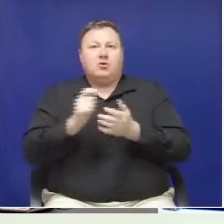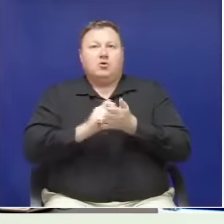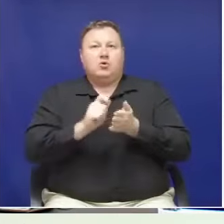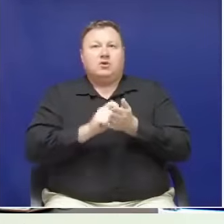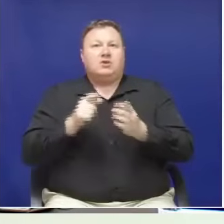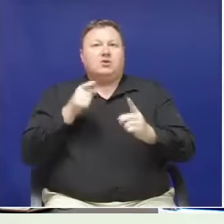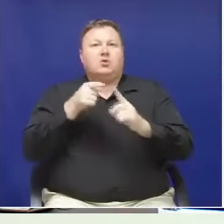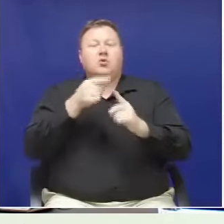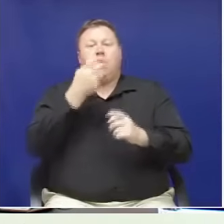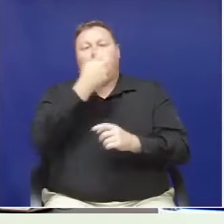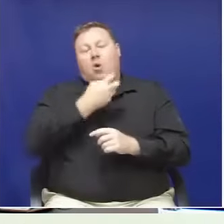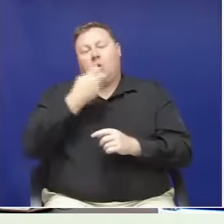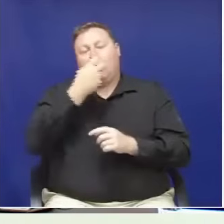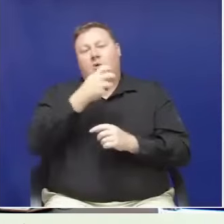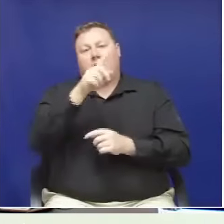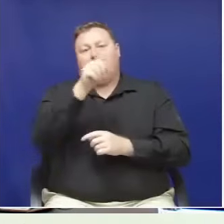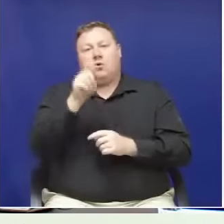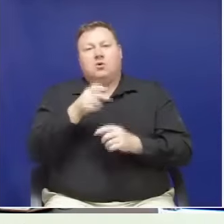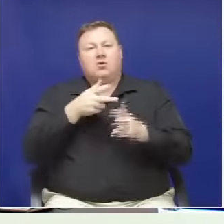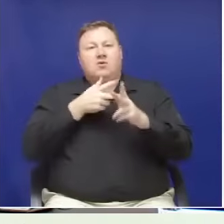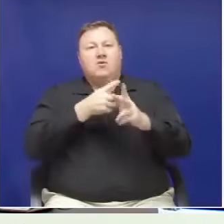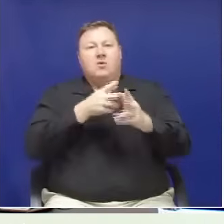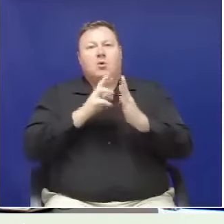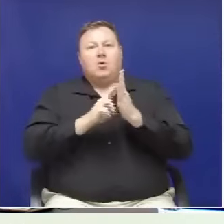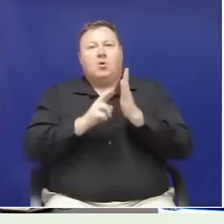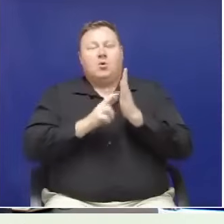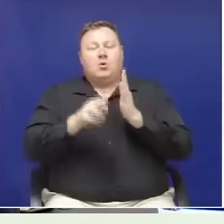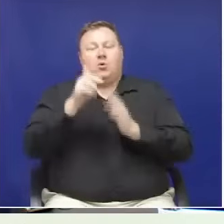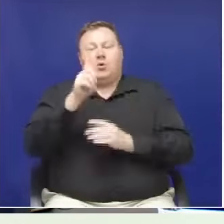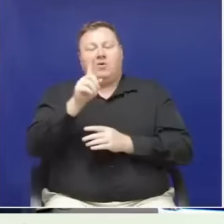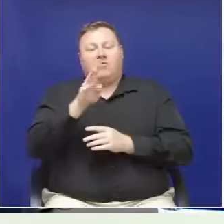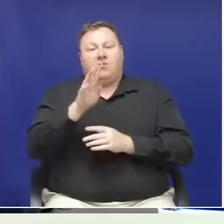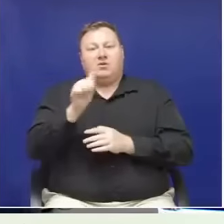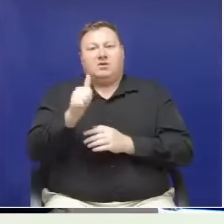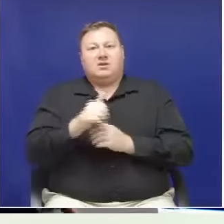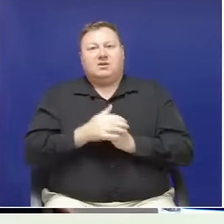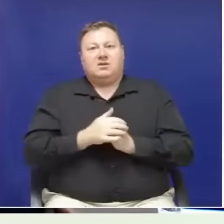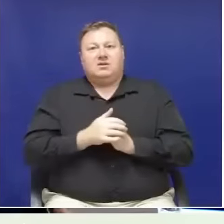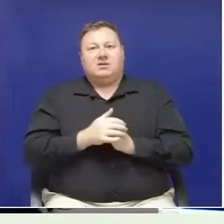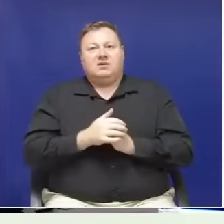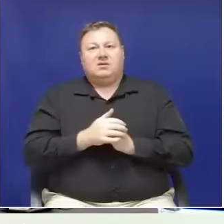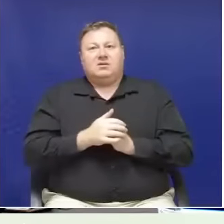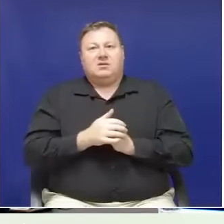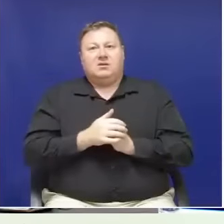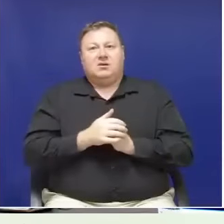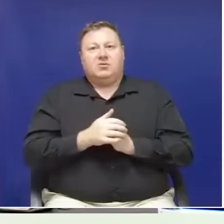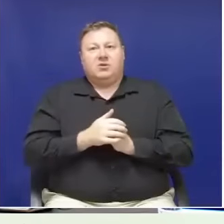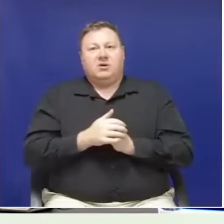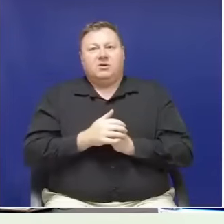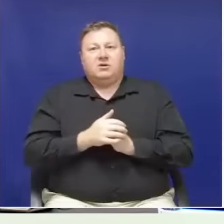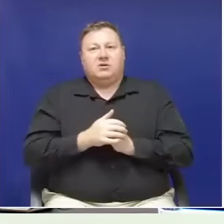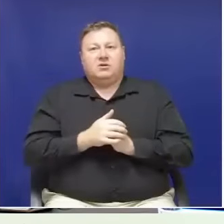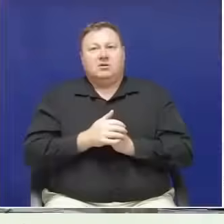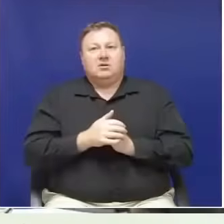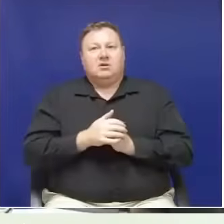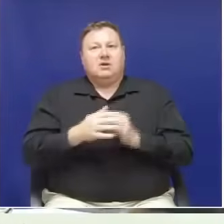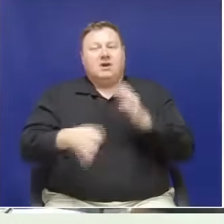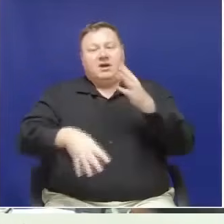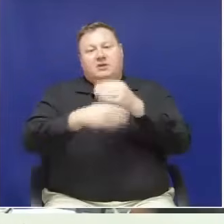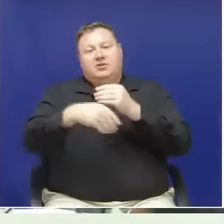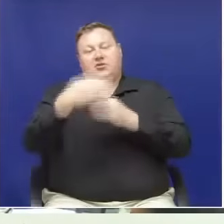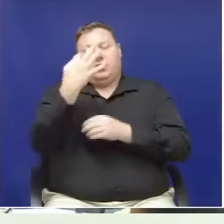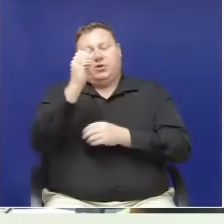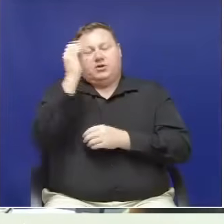oral questions in terms of Rule 146. Consequently, an additional 30 minutes will also be added to